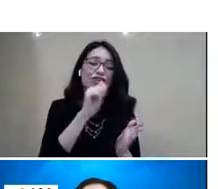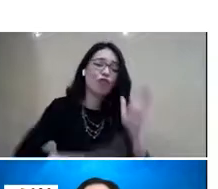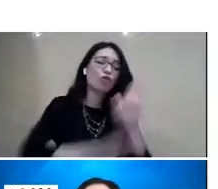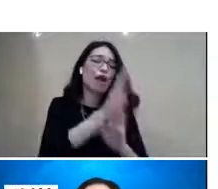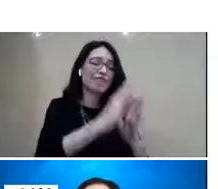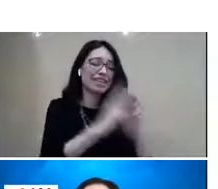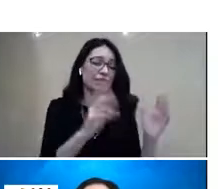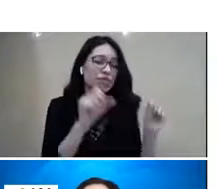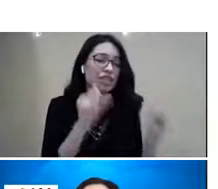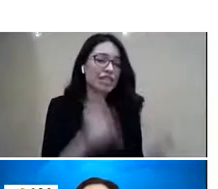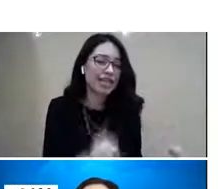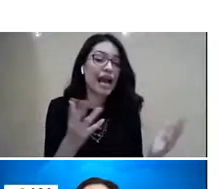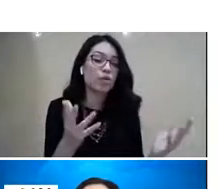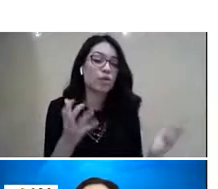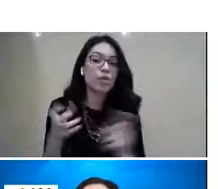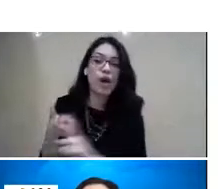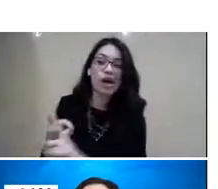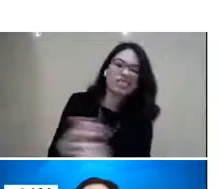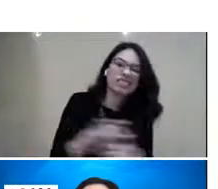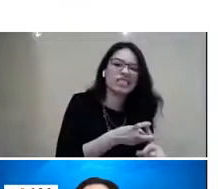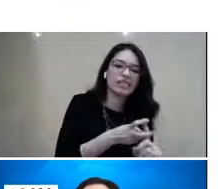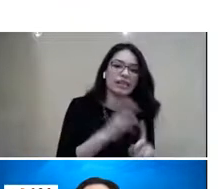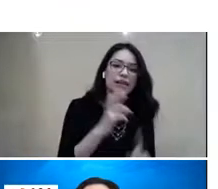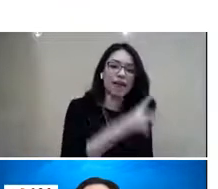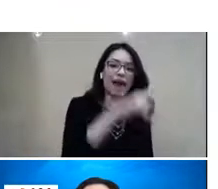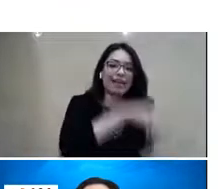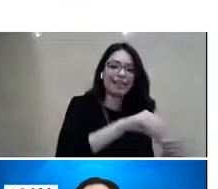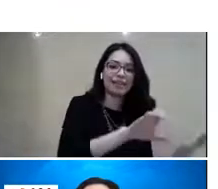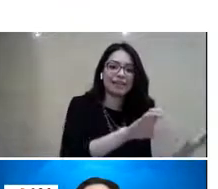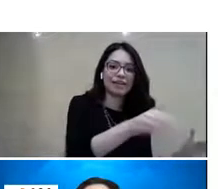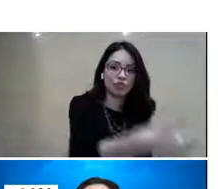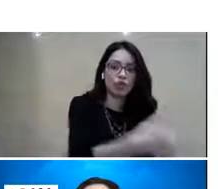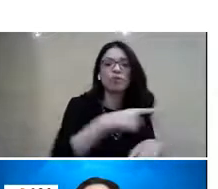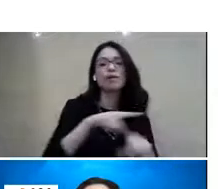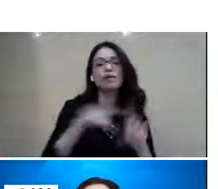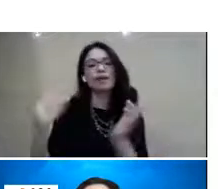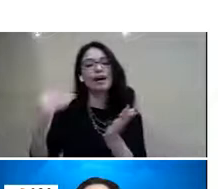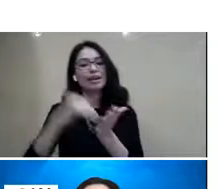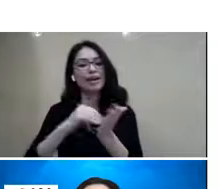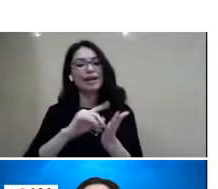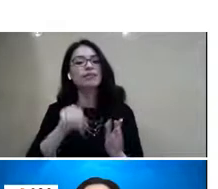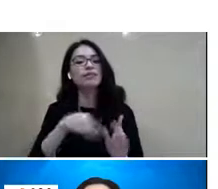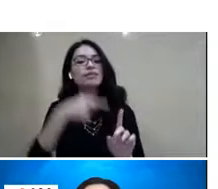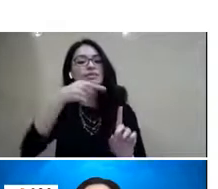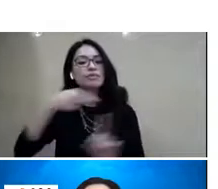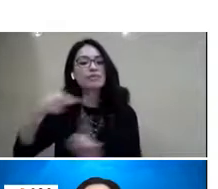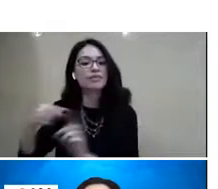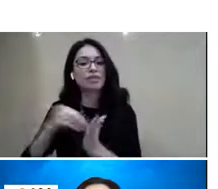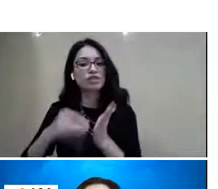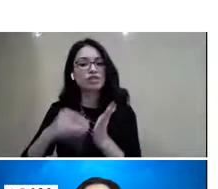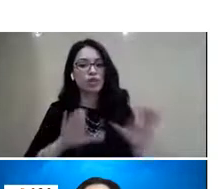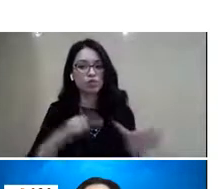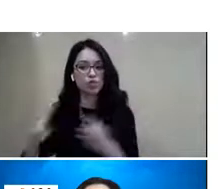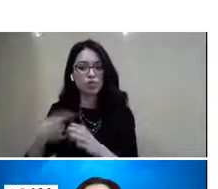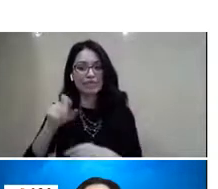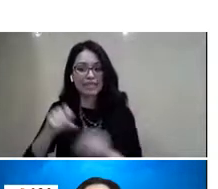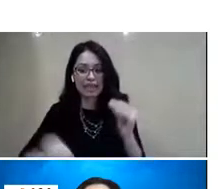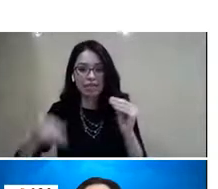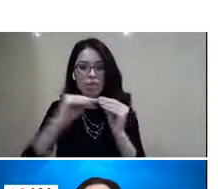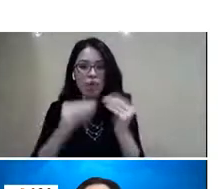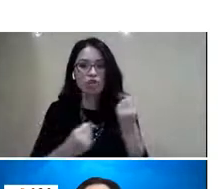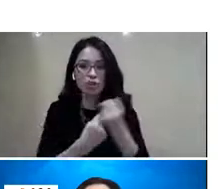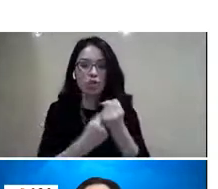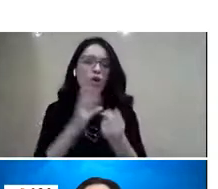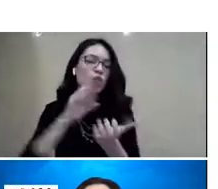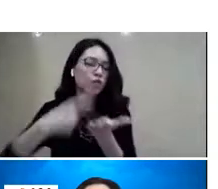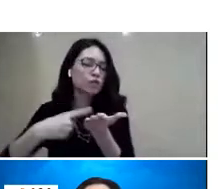all students, but it is particular student groups need different supports. We'll talk about that throughout, as well as some